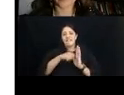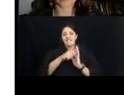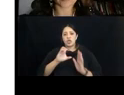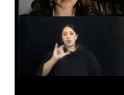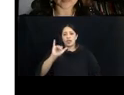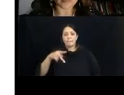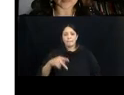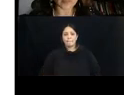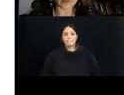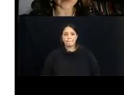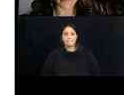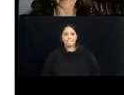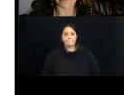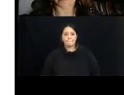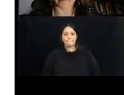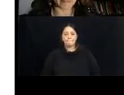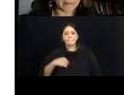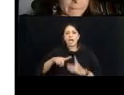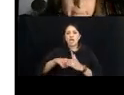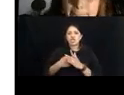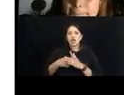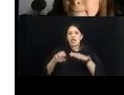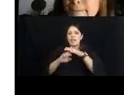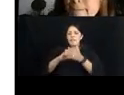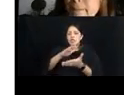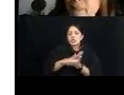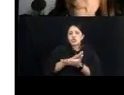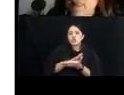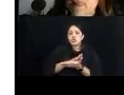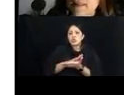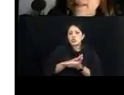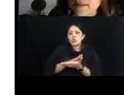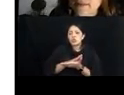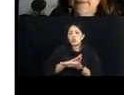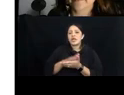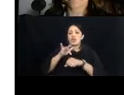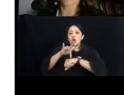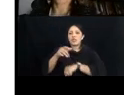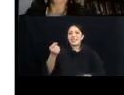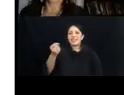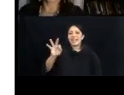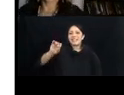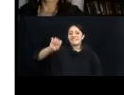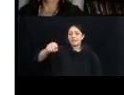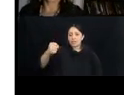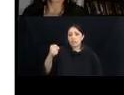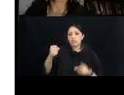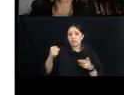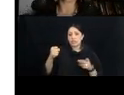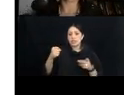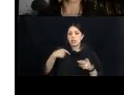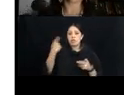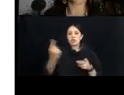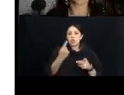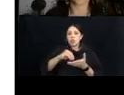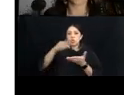you. I started elementary school in the early 1950s, and I was the only student